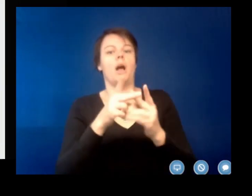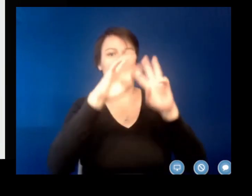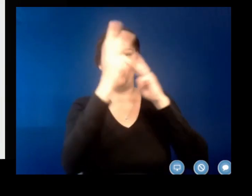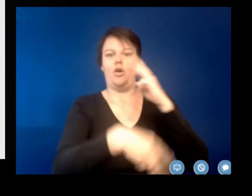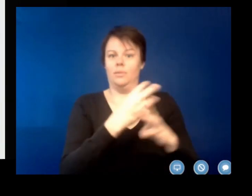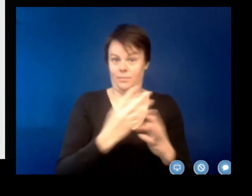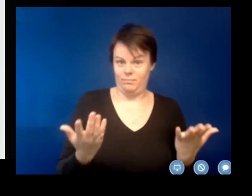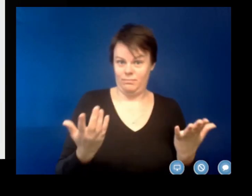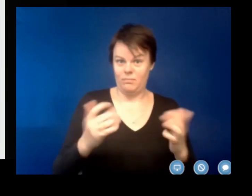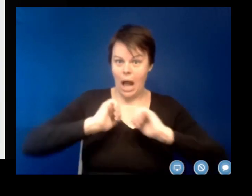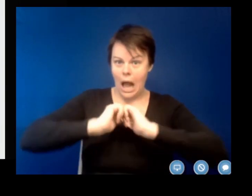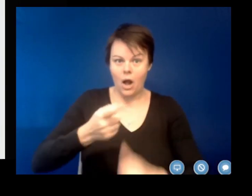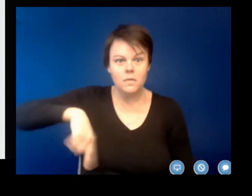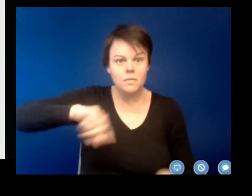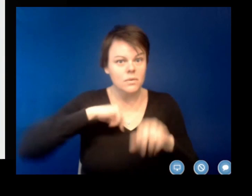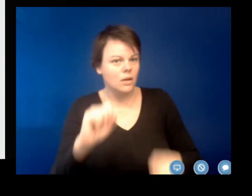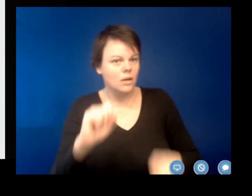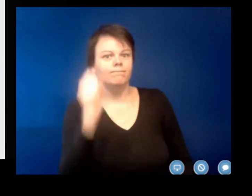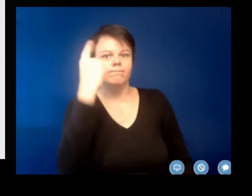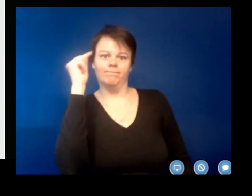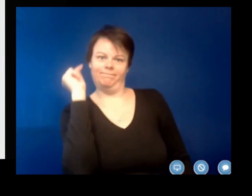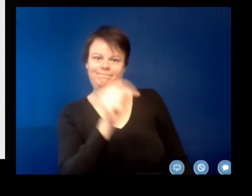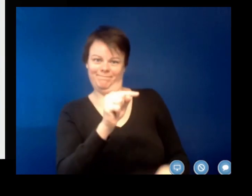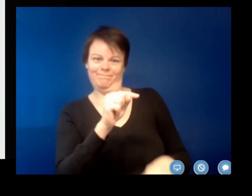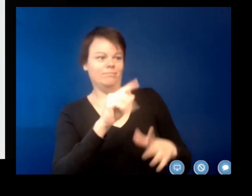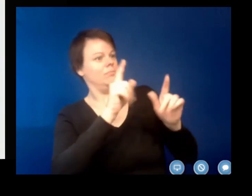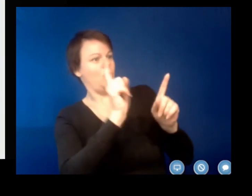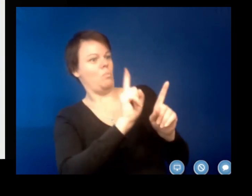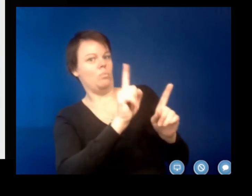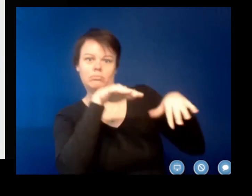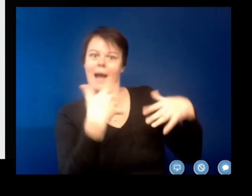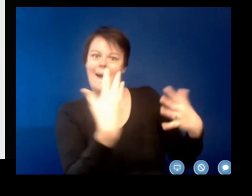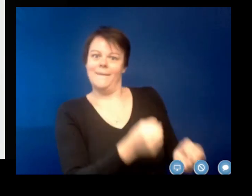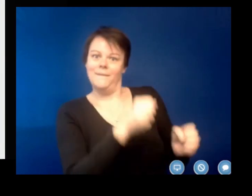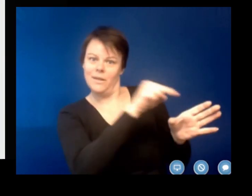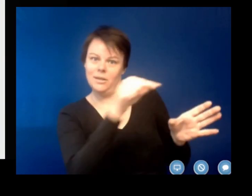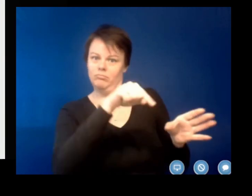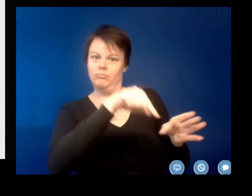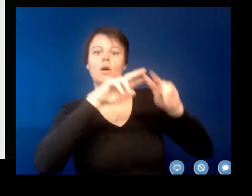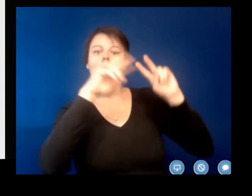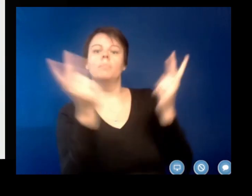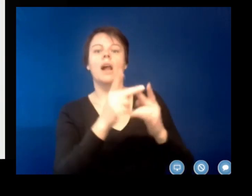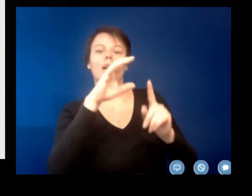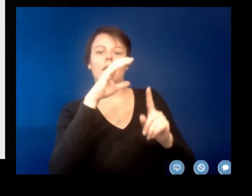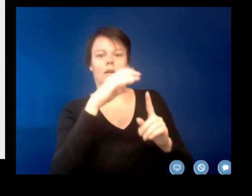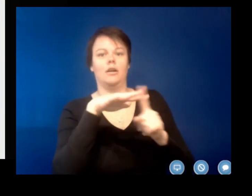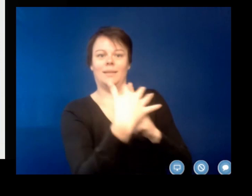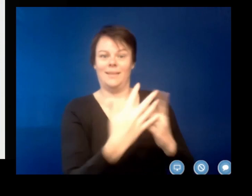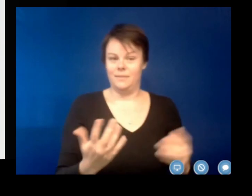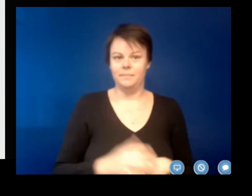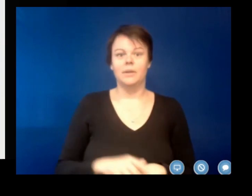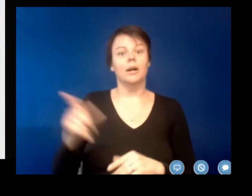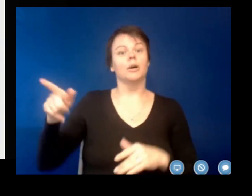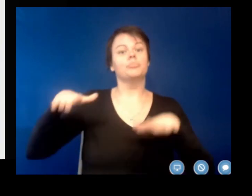denoted this by the term glocality. So this is not a typing problem if I write